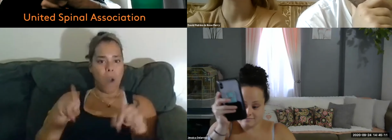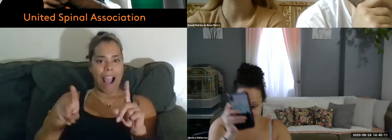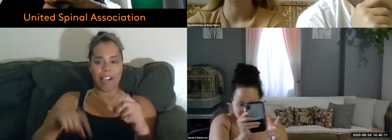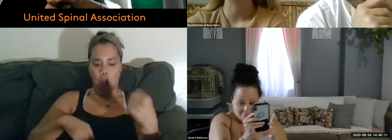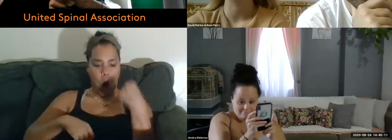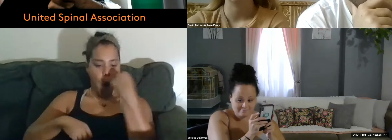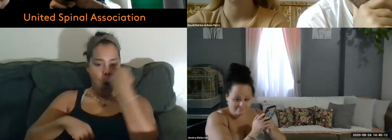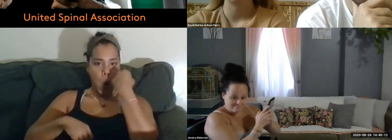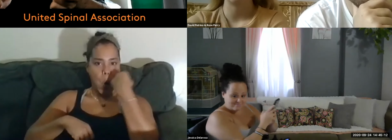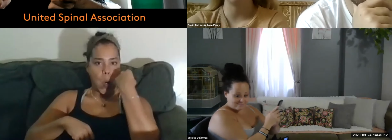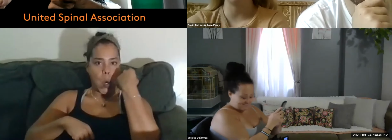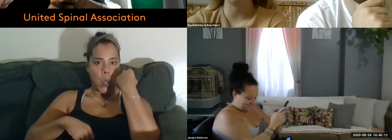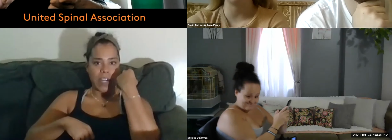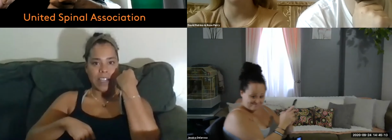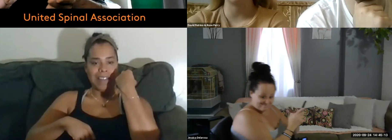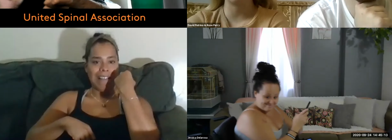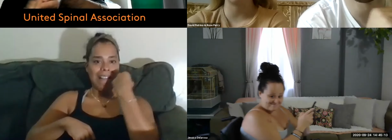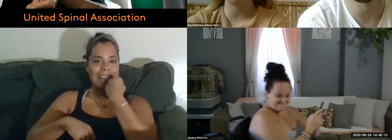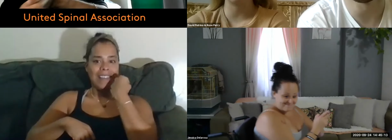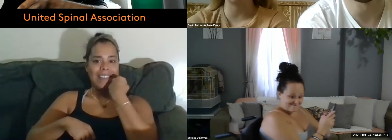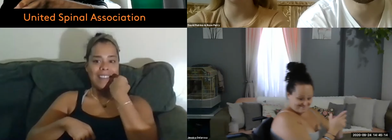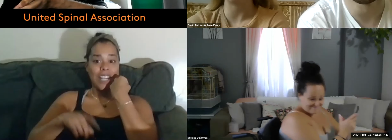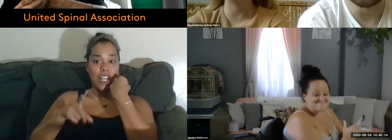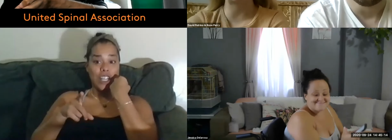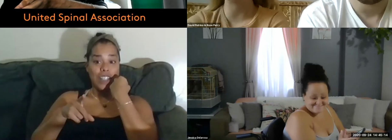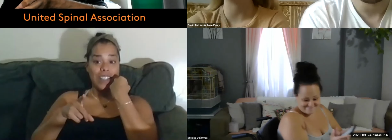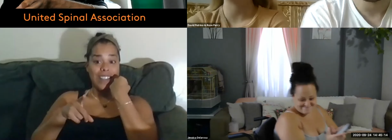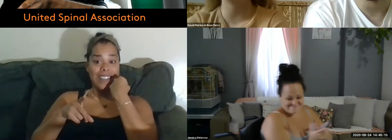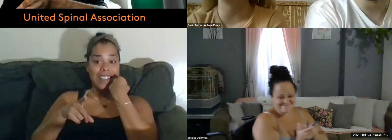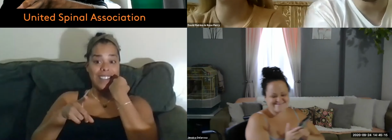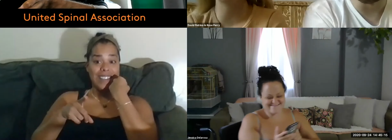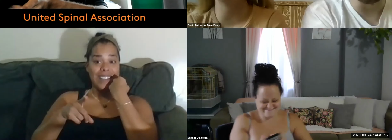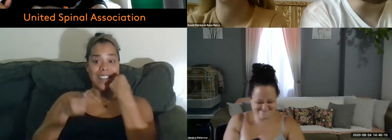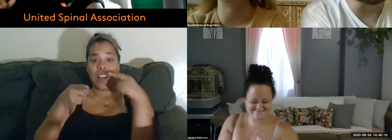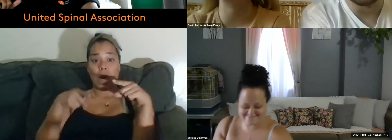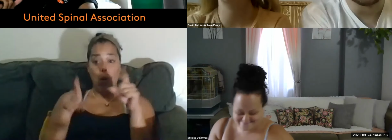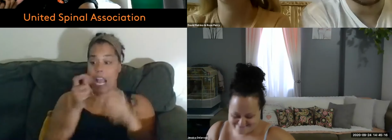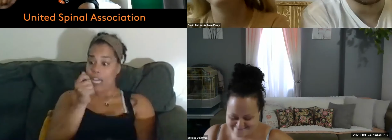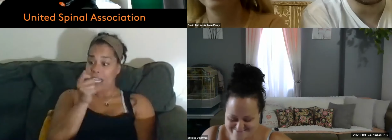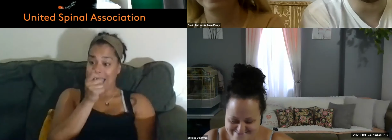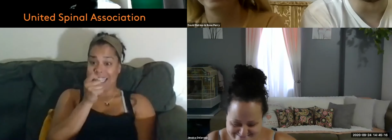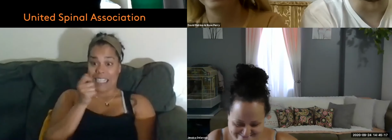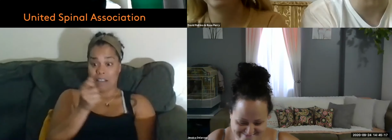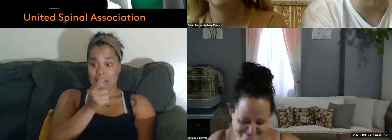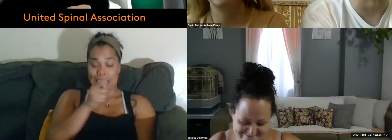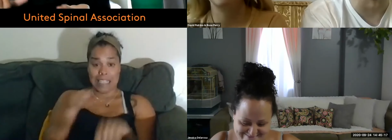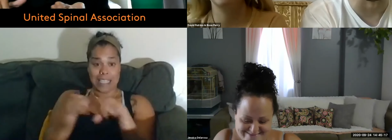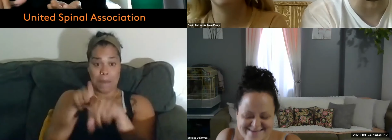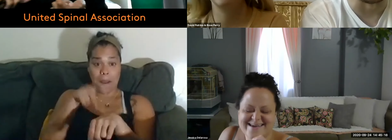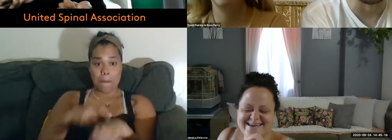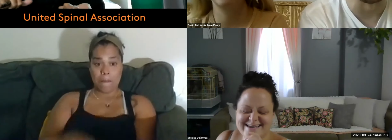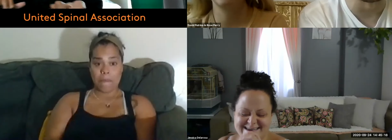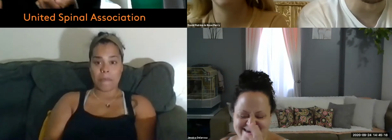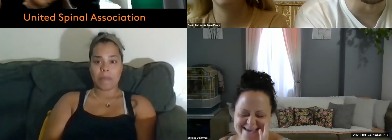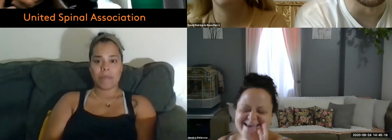hold that. There you go. While texting in the street. Very impressive. While